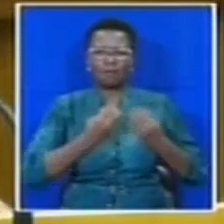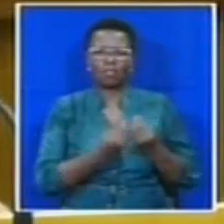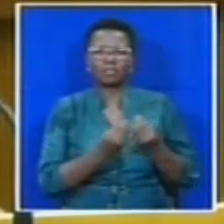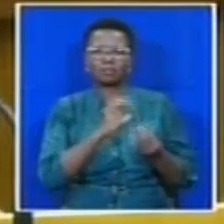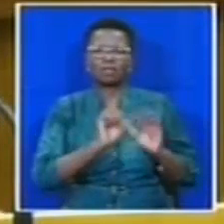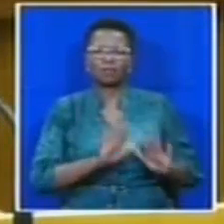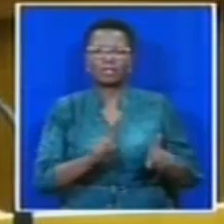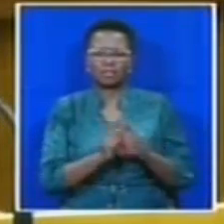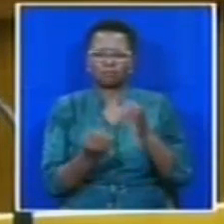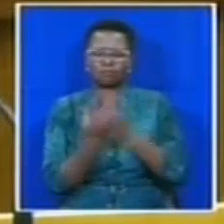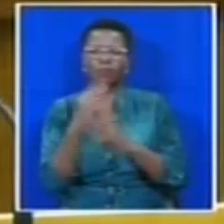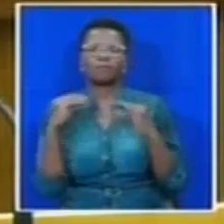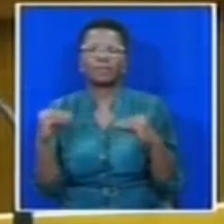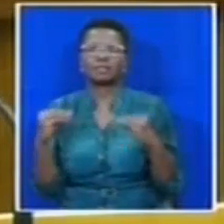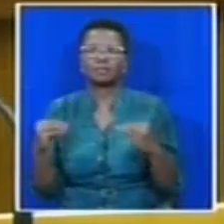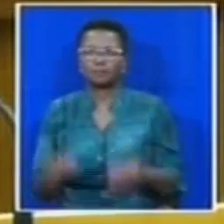African enterprises.